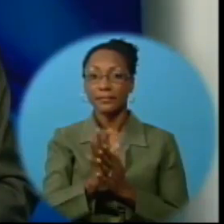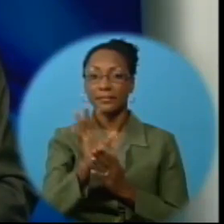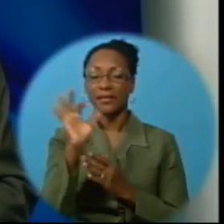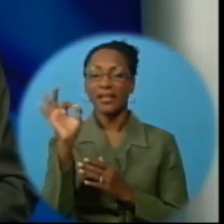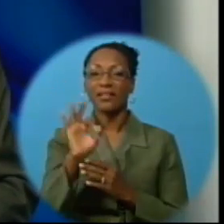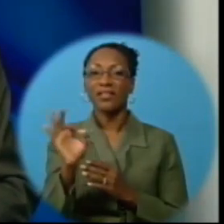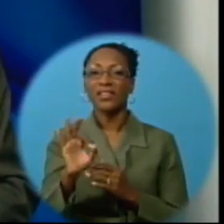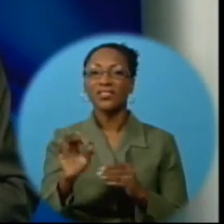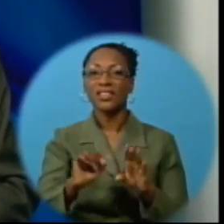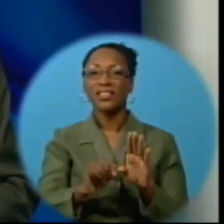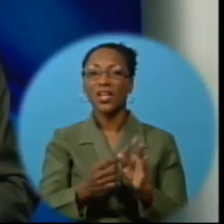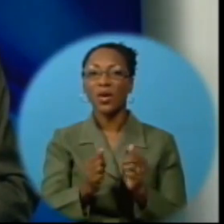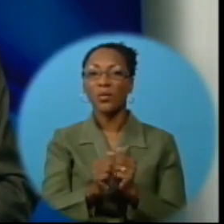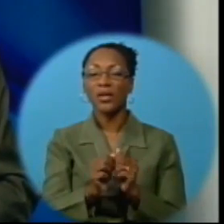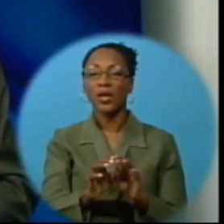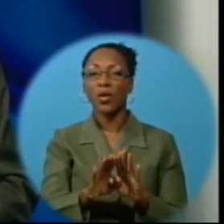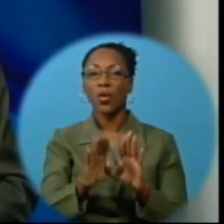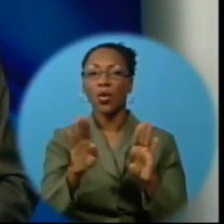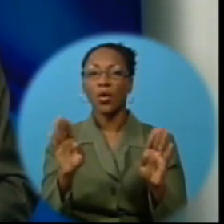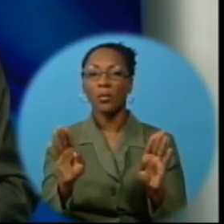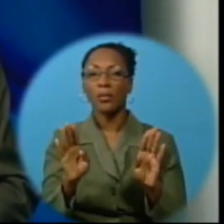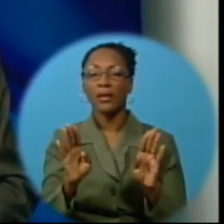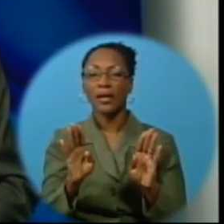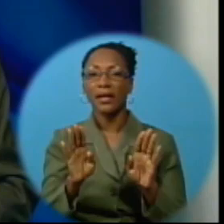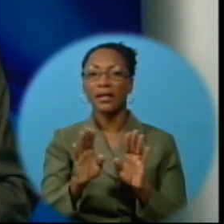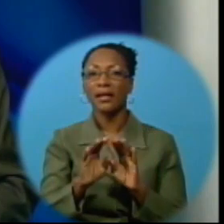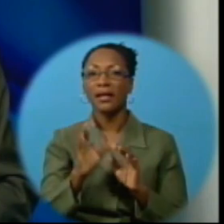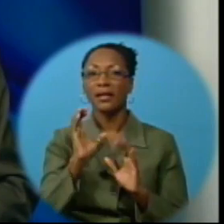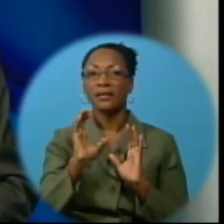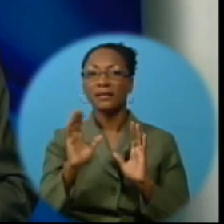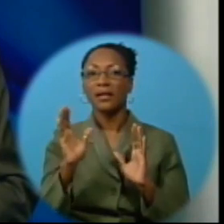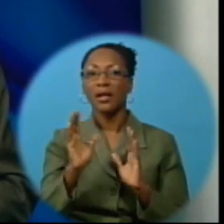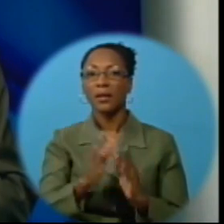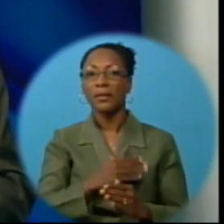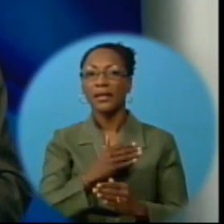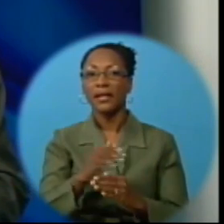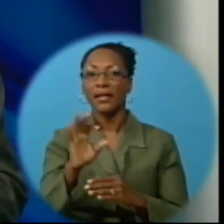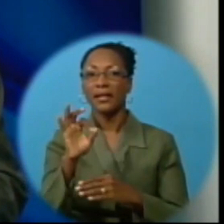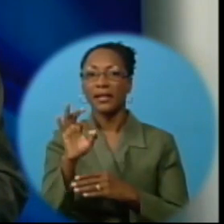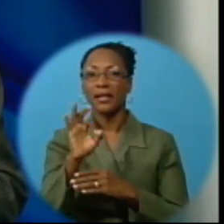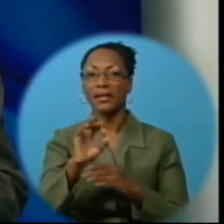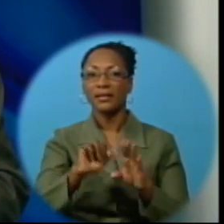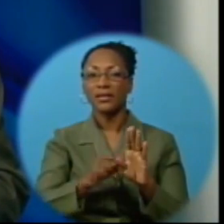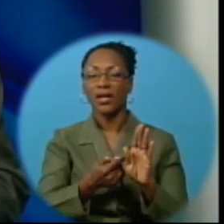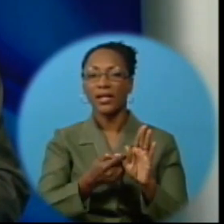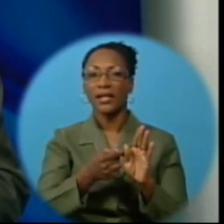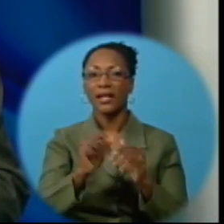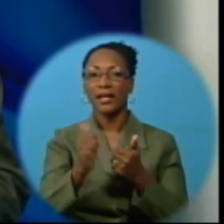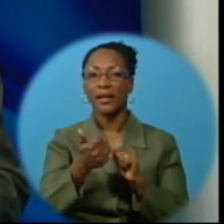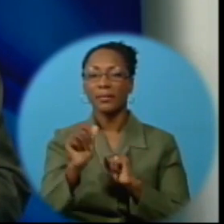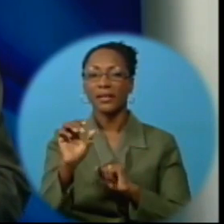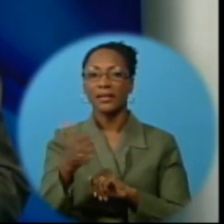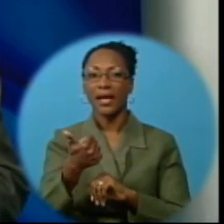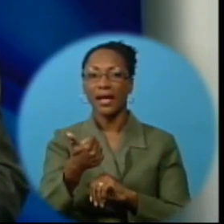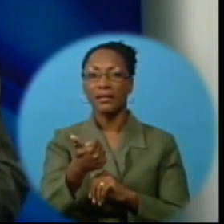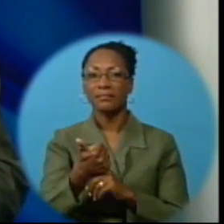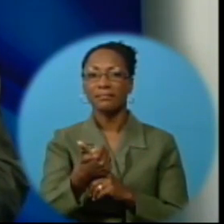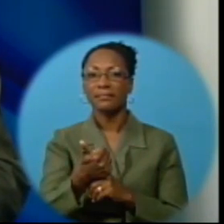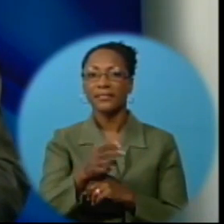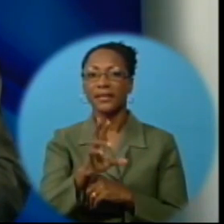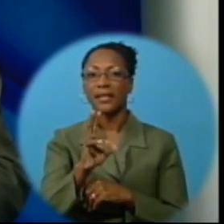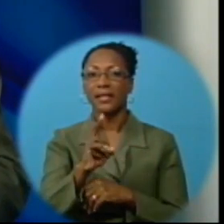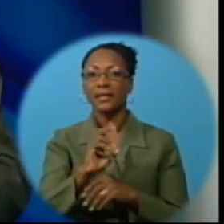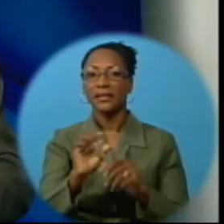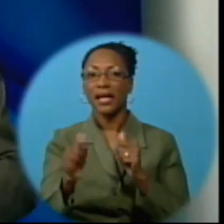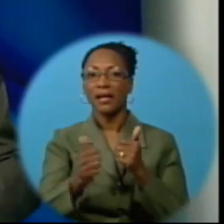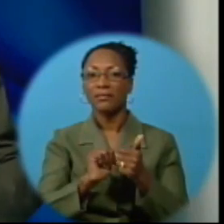The festival starts with an opening ceremony at 9 in the morning, with games commencing at 10. Seven participants